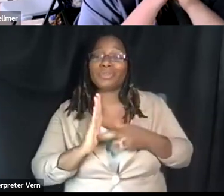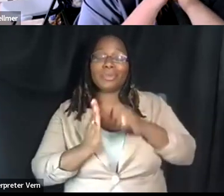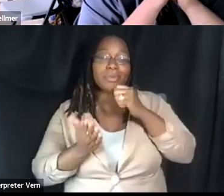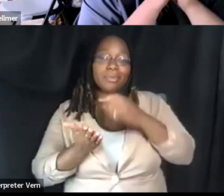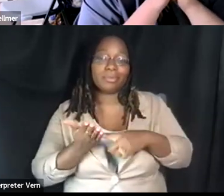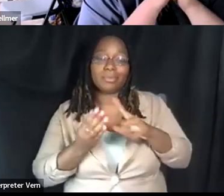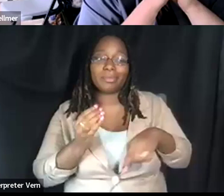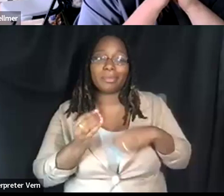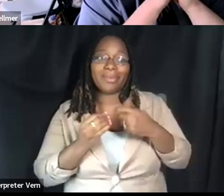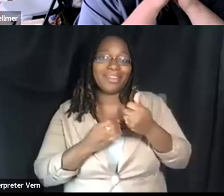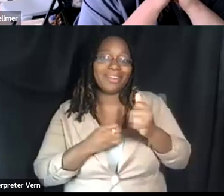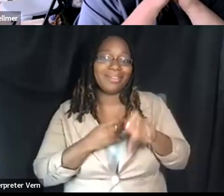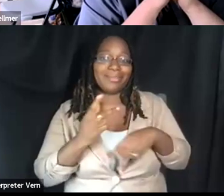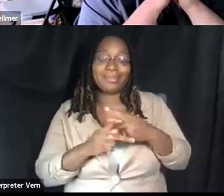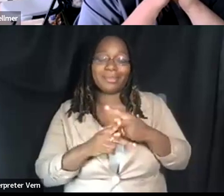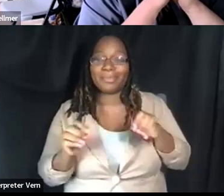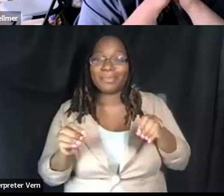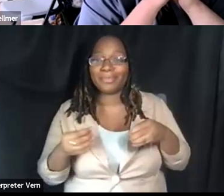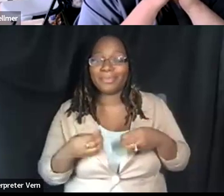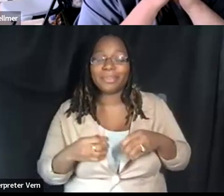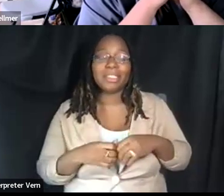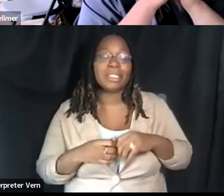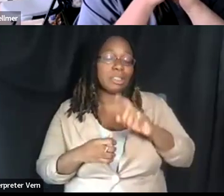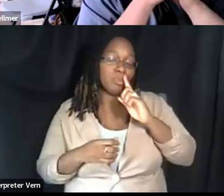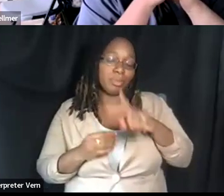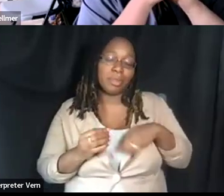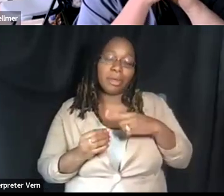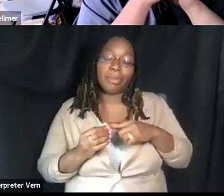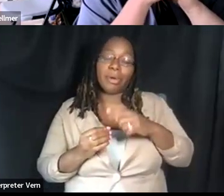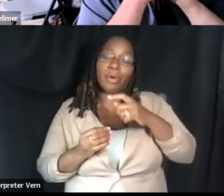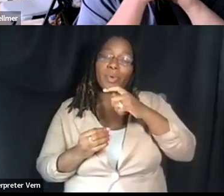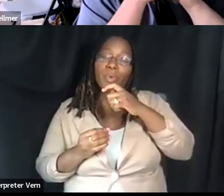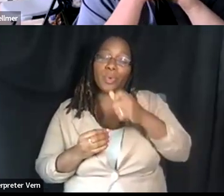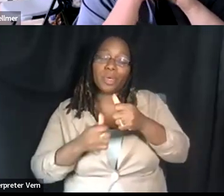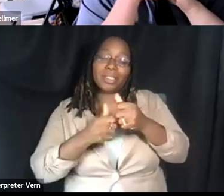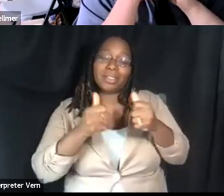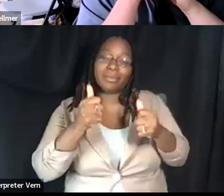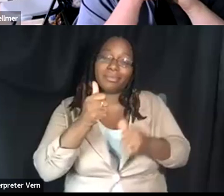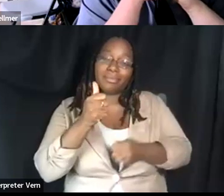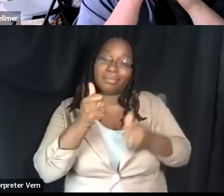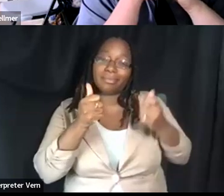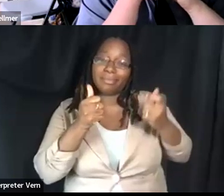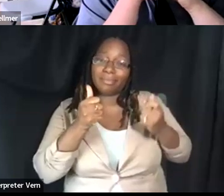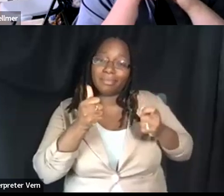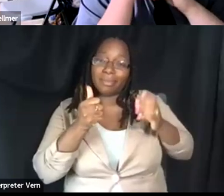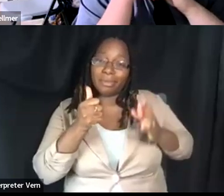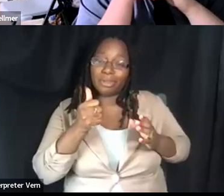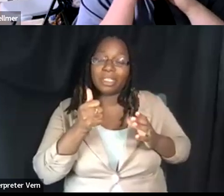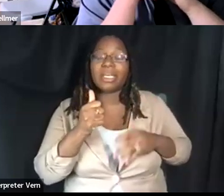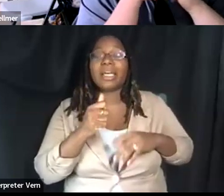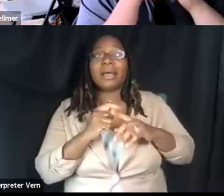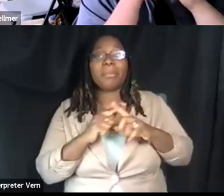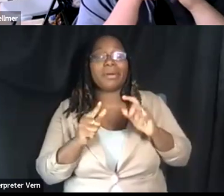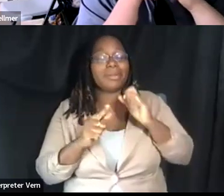of organizations. It really is about beneficiaries, but not only. It's